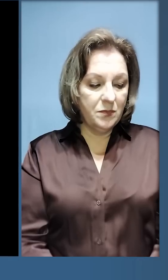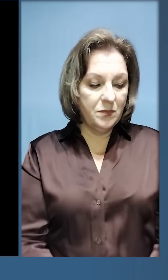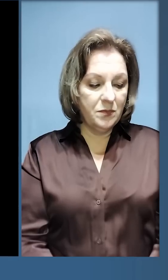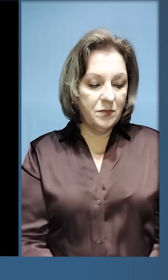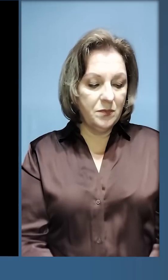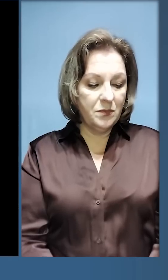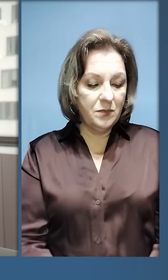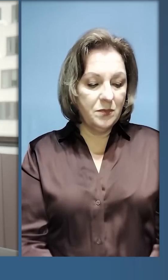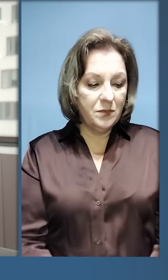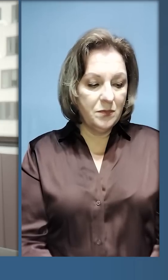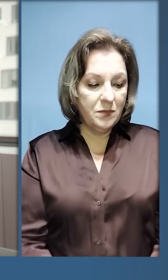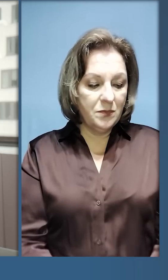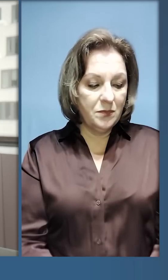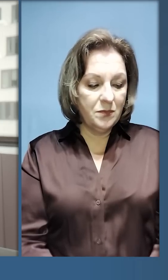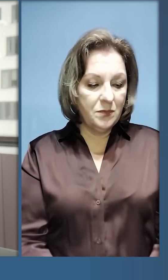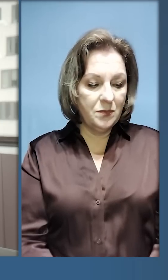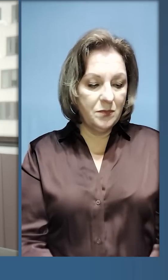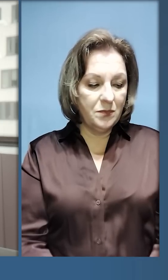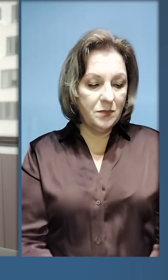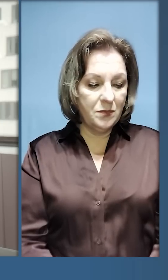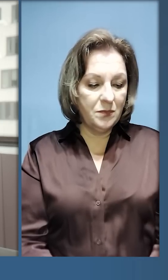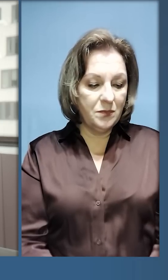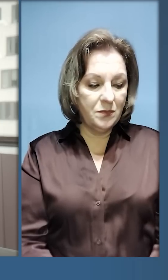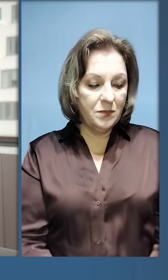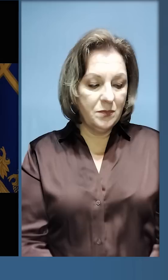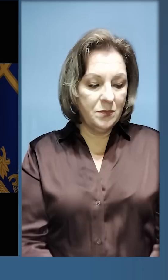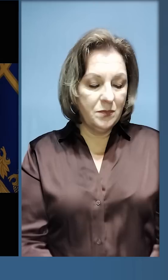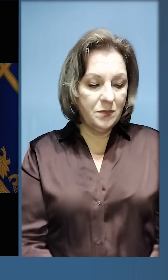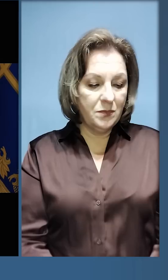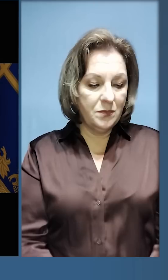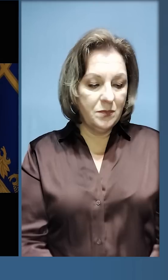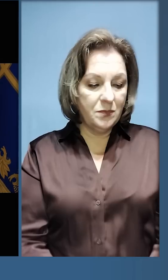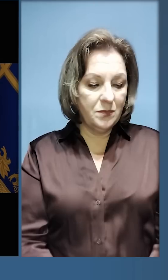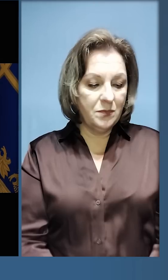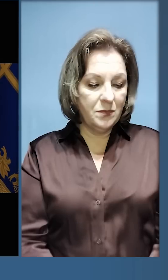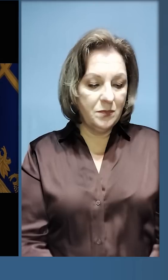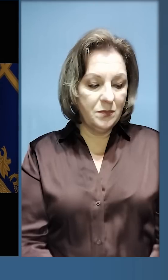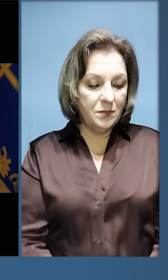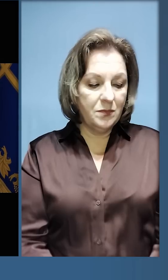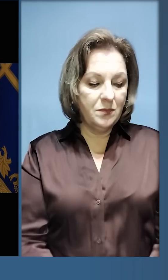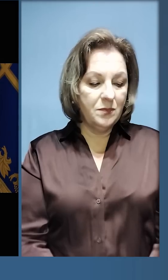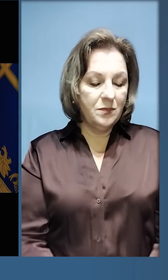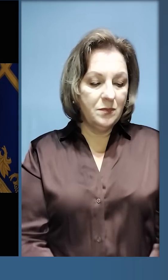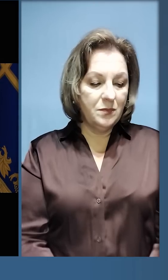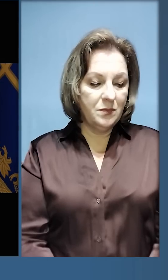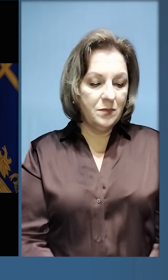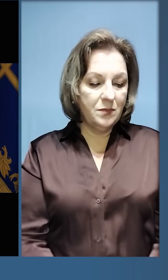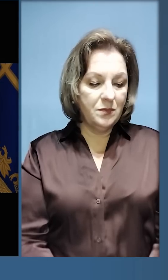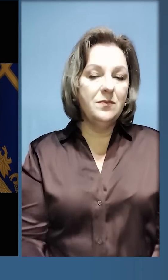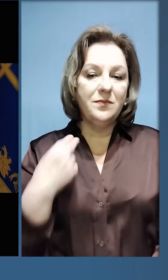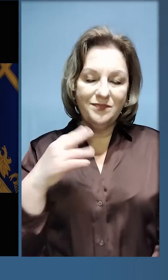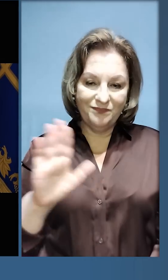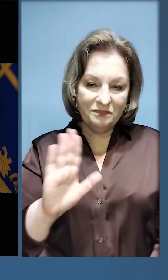been attacked and knocked offline by new Russian attacks. Well, Mr. President. Hello,